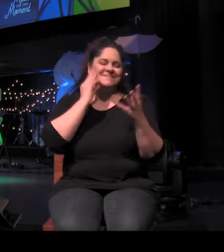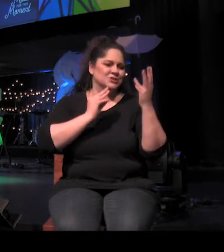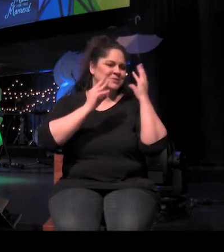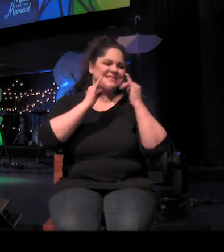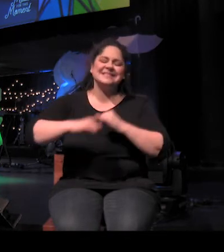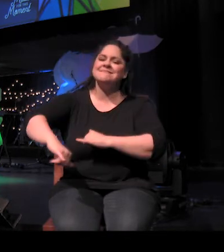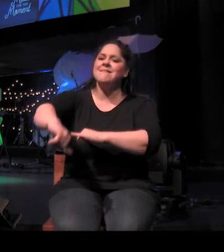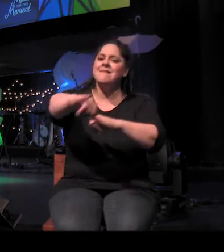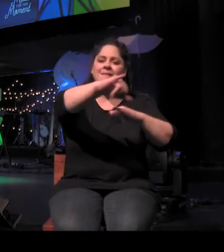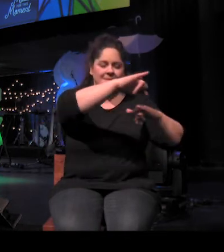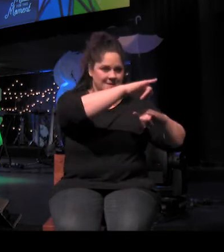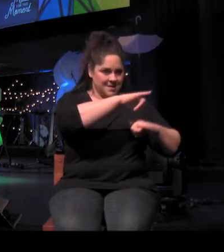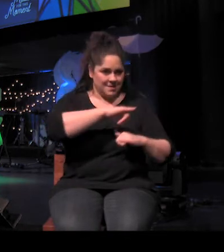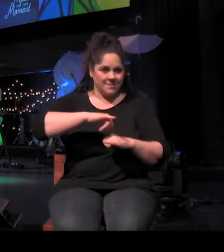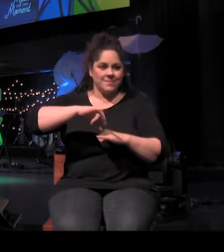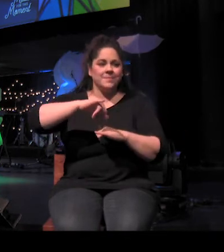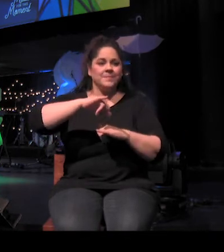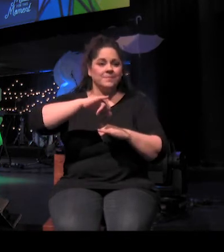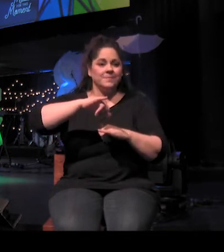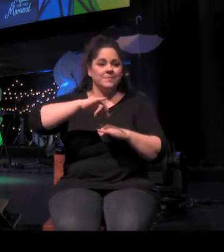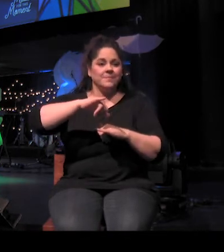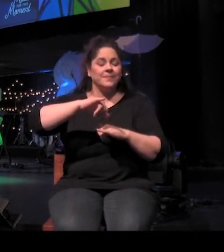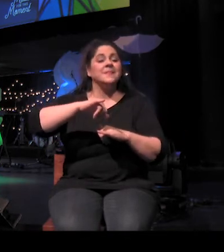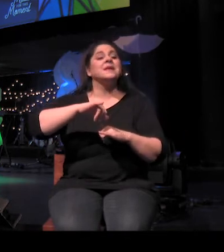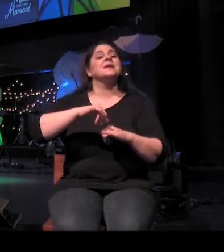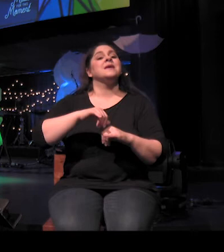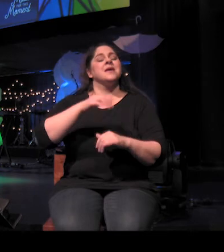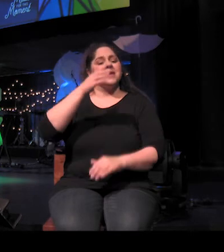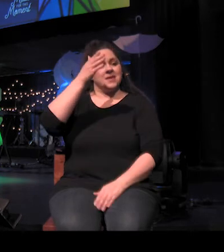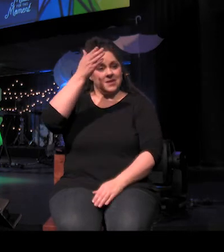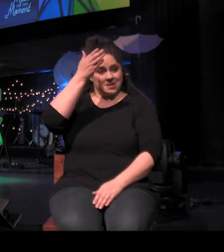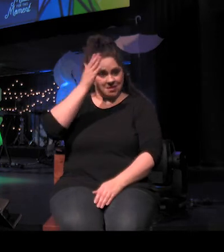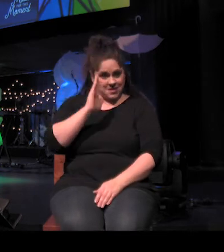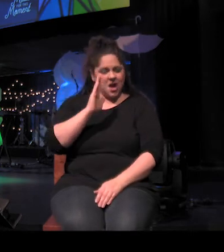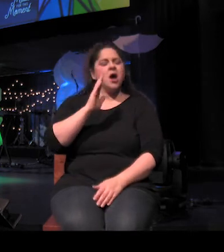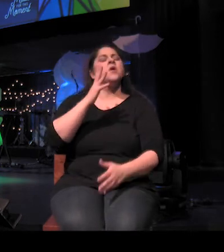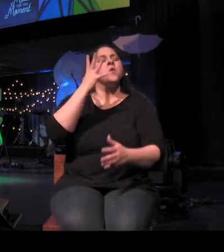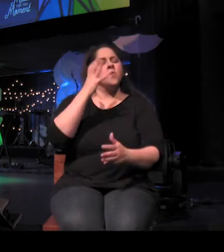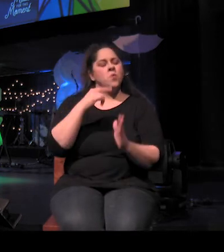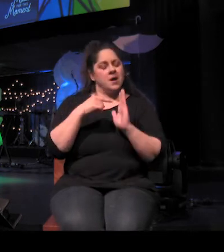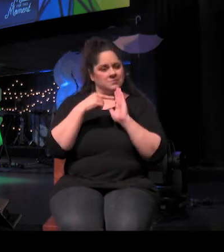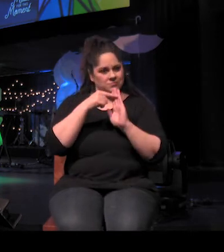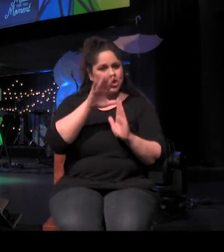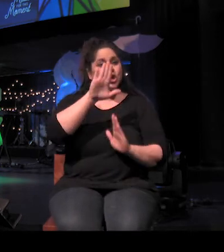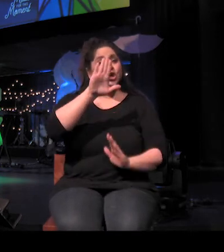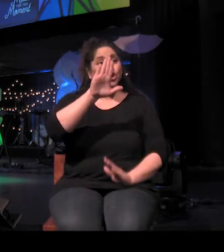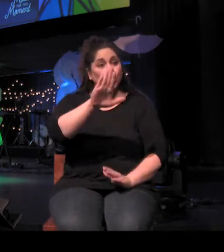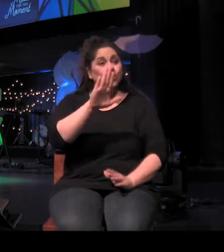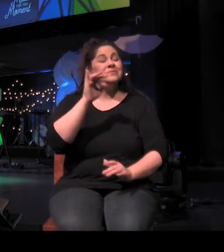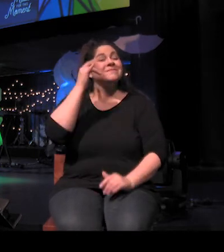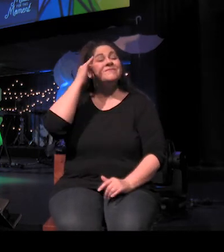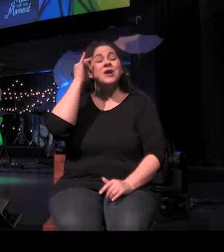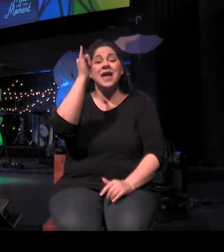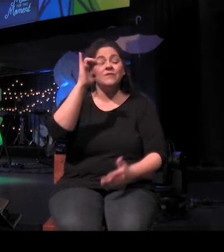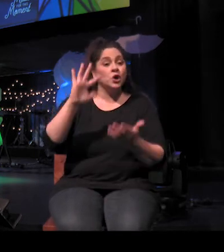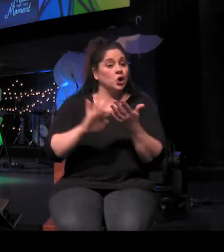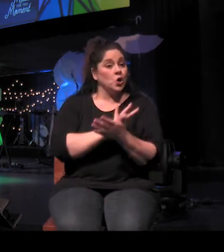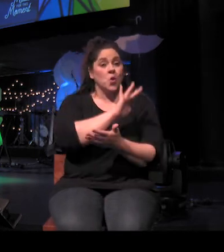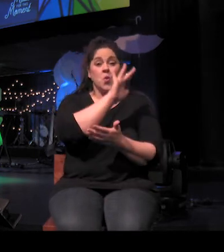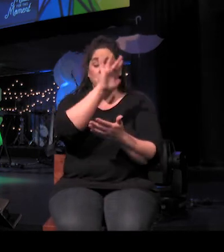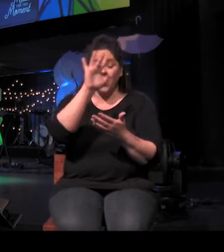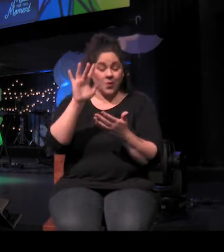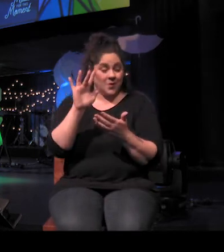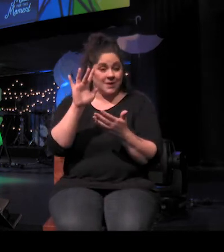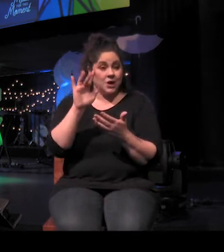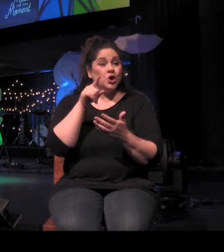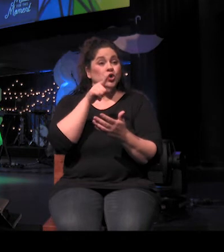In his kindness, God called you to share in his eternal glory by means of Christ Jesus. So after